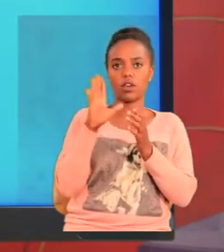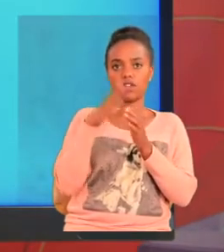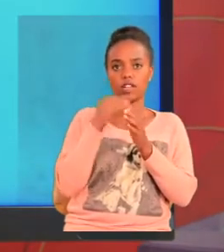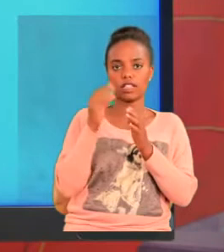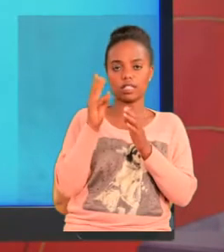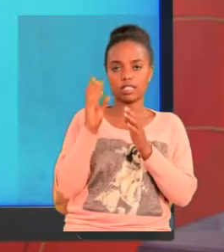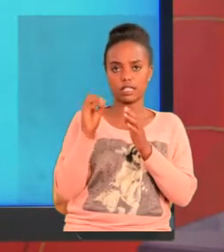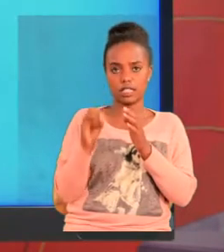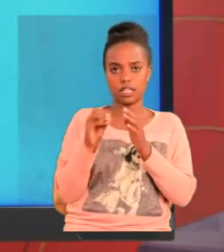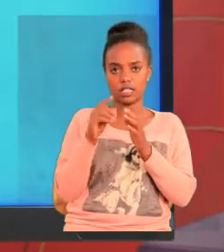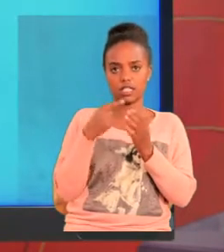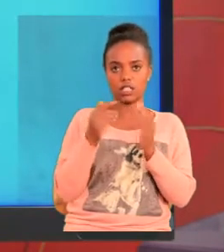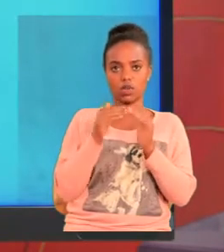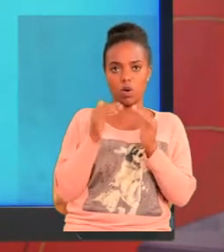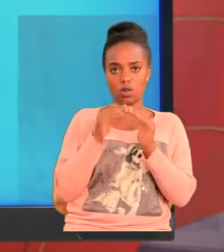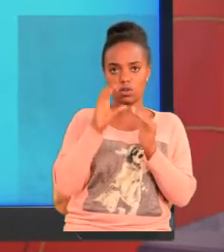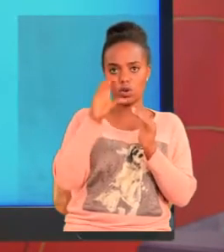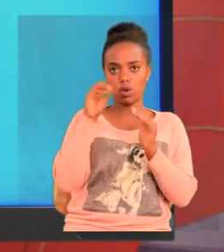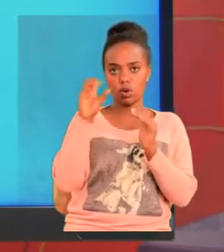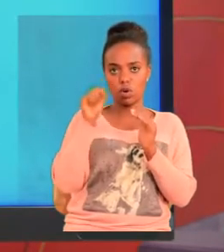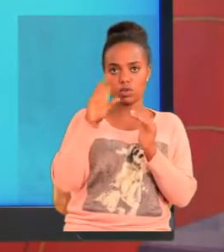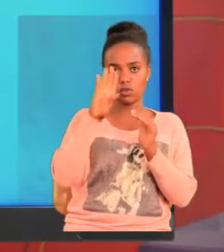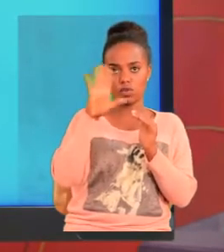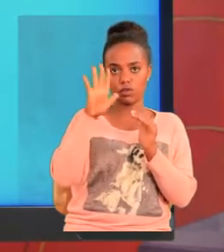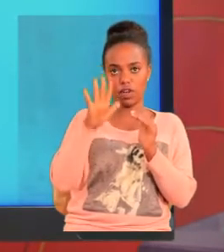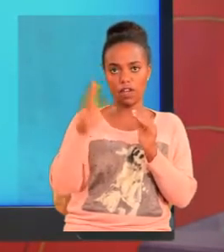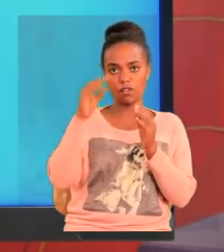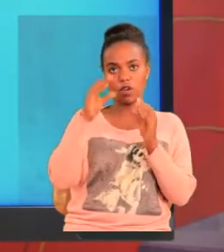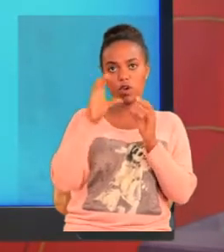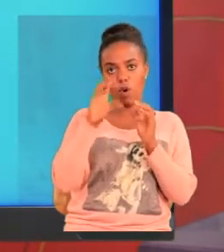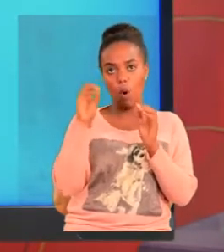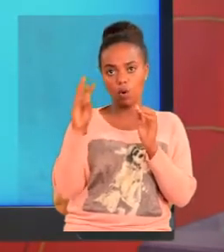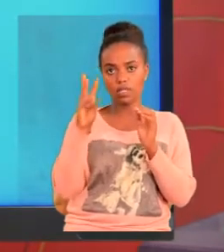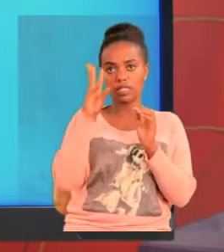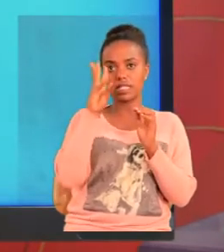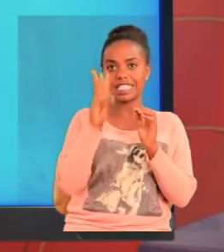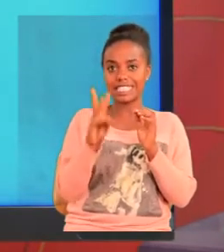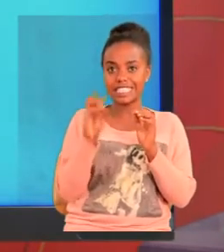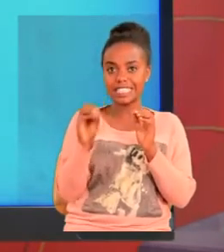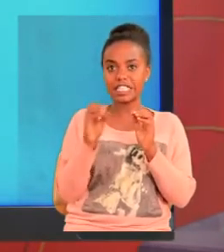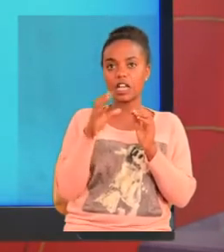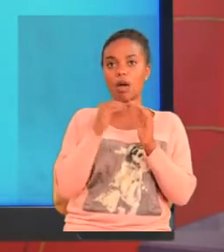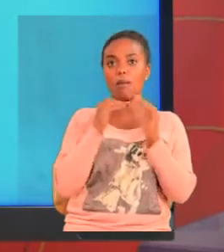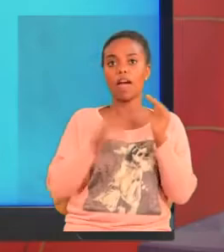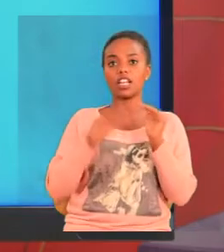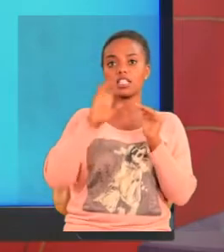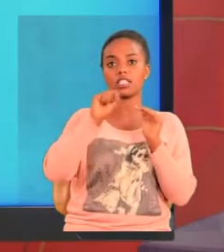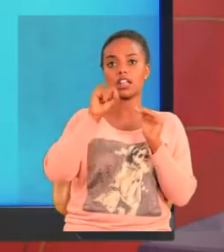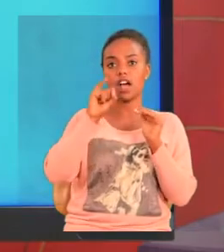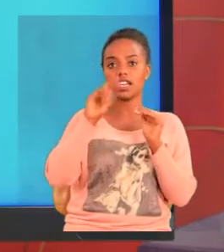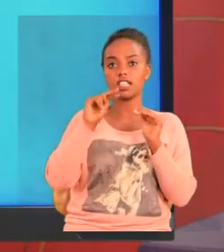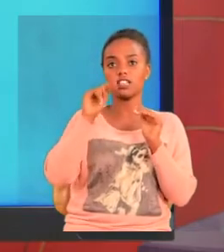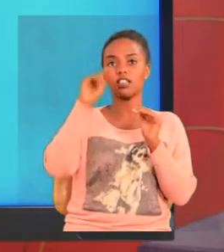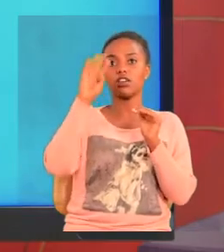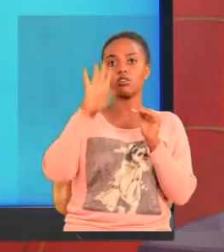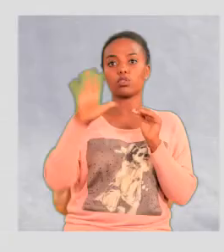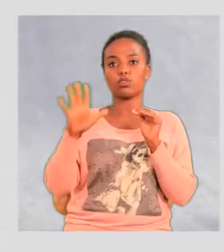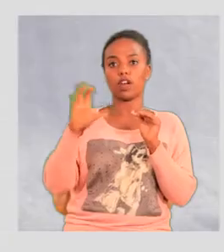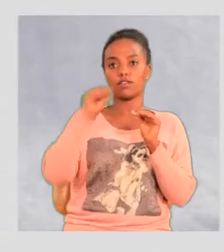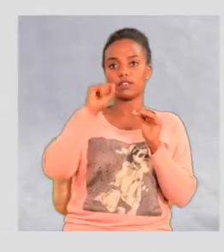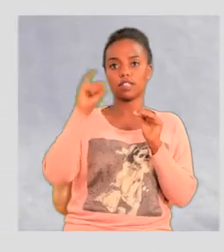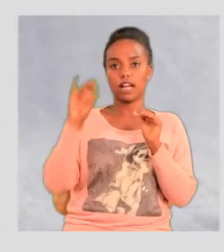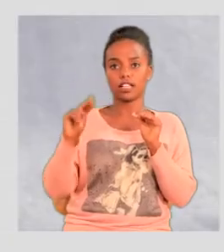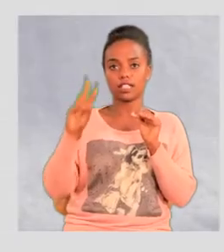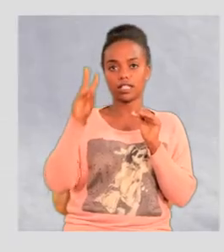Therefore, this will be equal to cos 45 cos 60 minus sine 45 sine 60 using the formula.